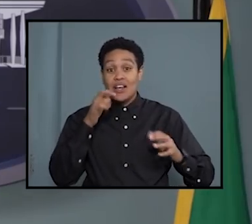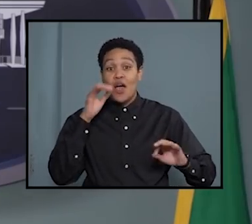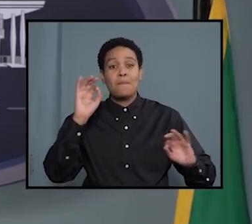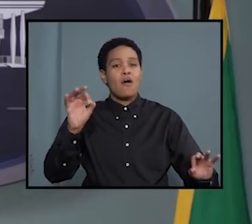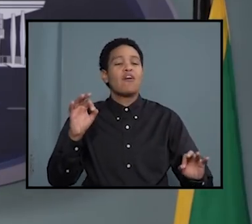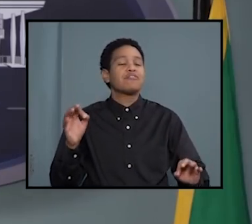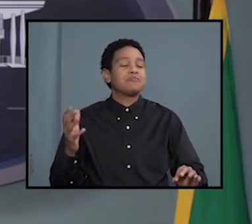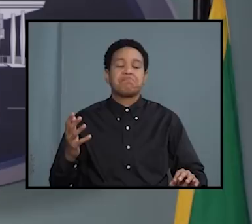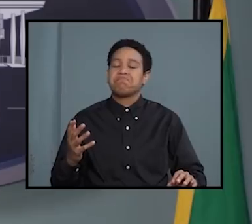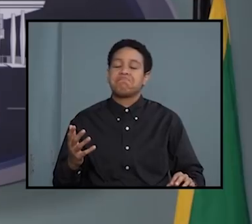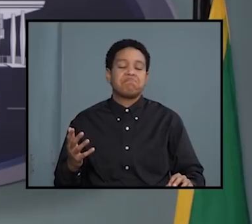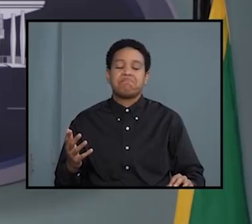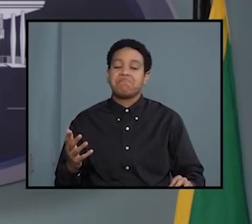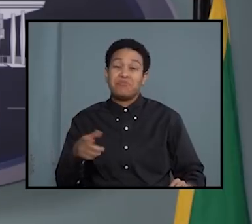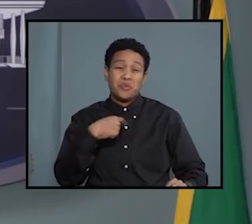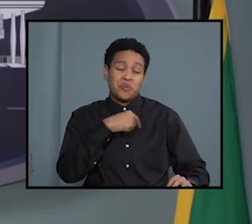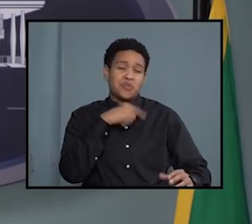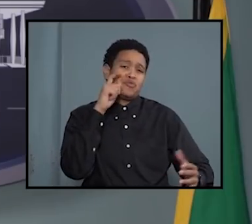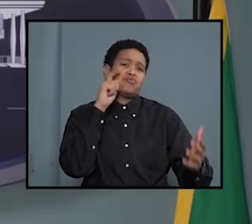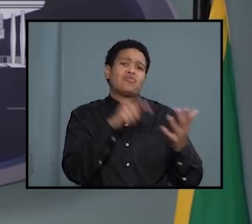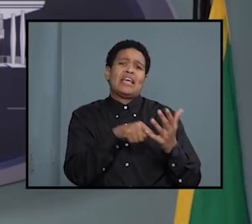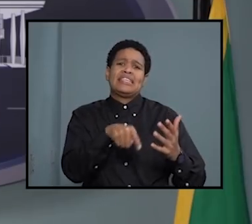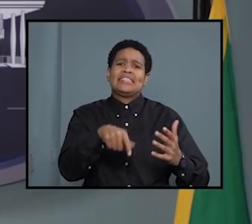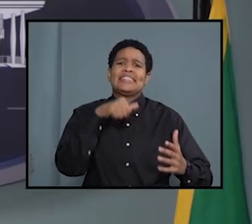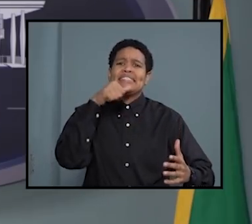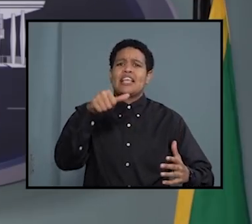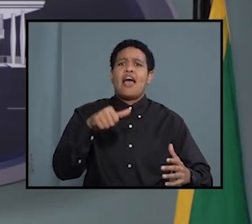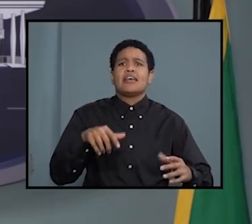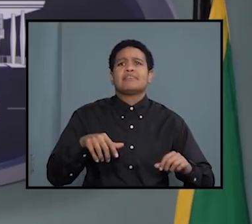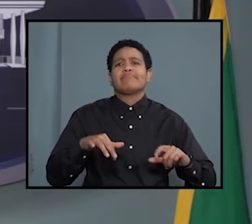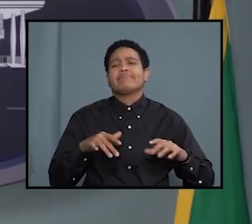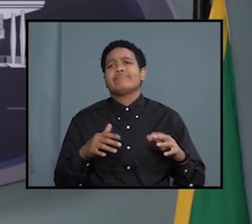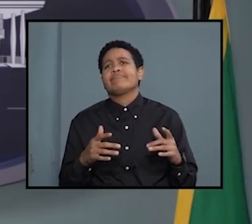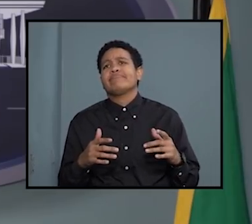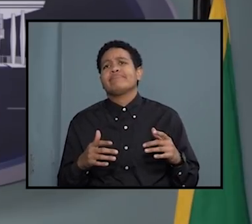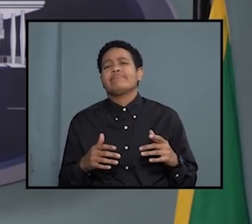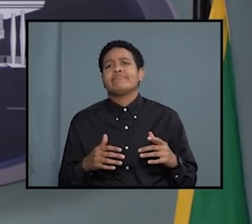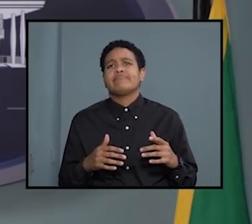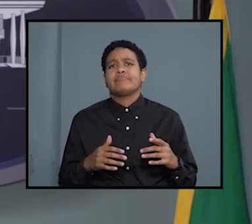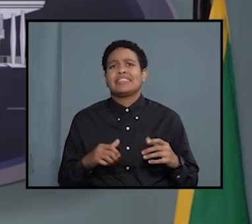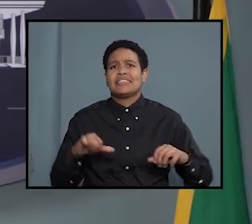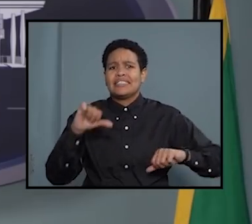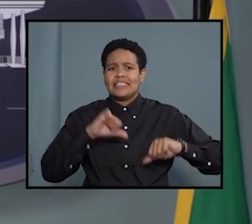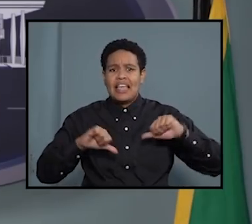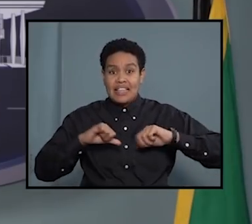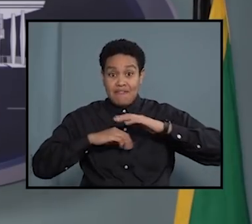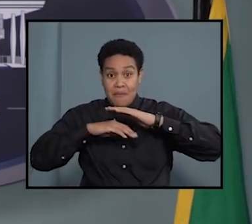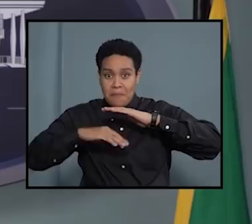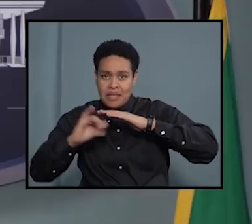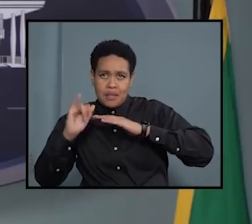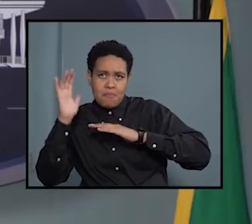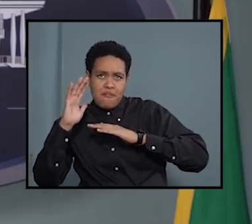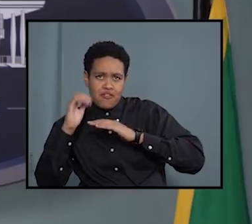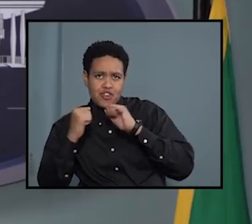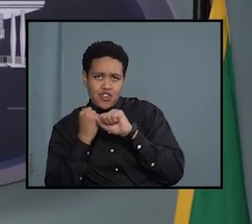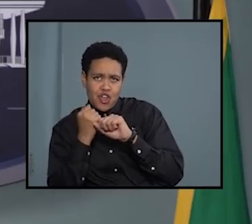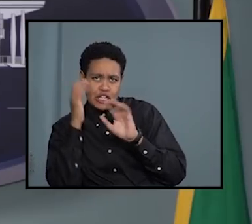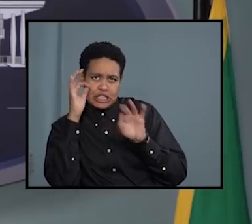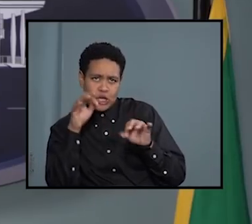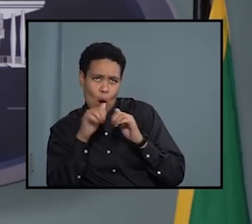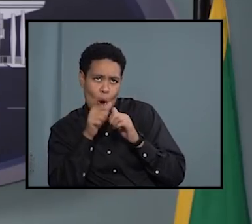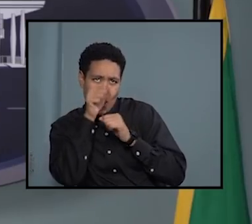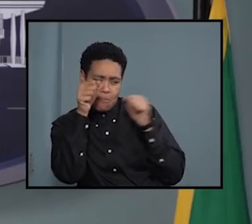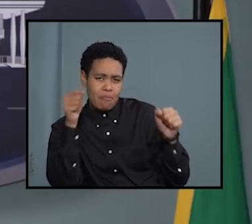we recognize that it is not as scientifically based as was the previous year. And we